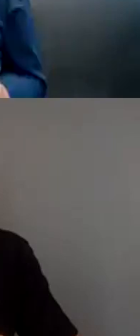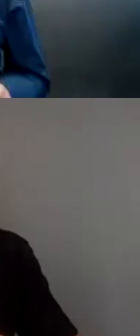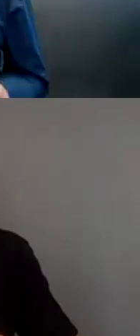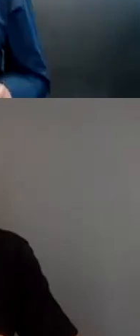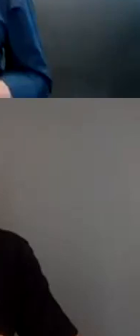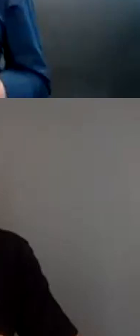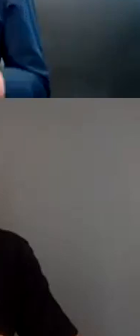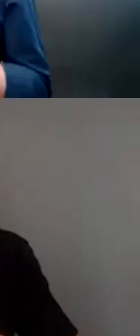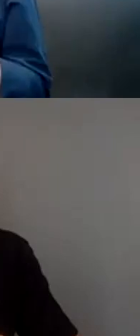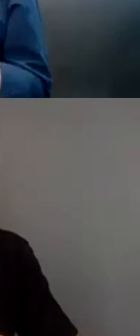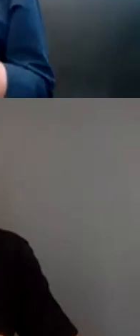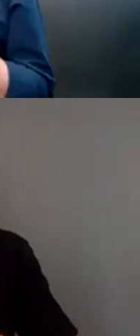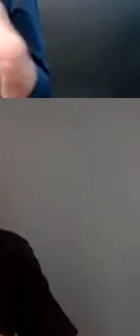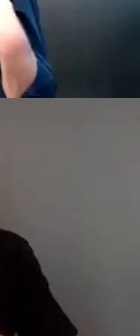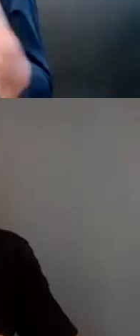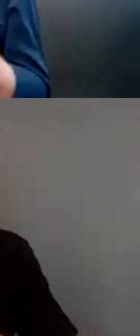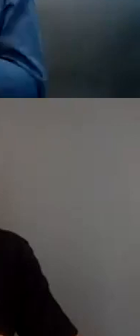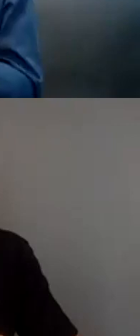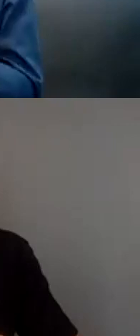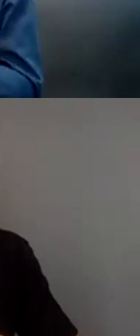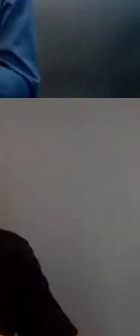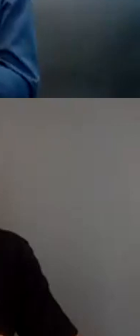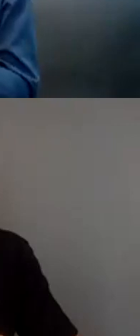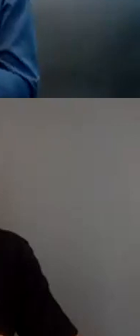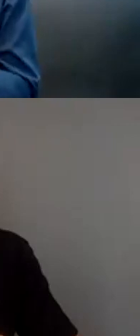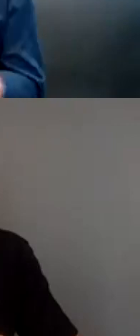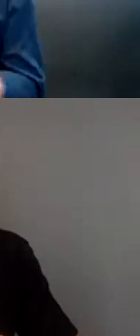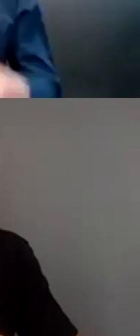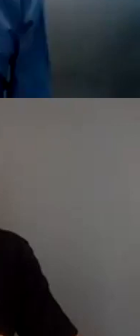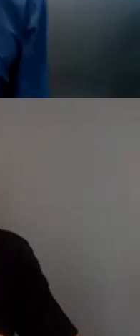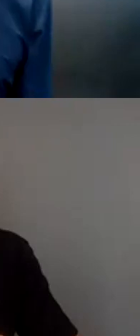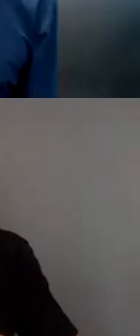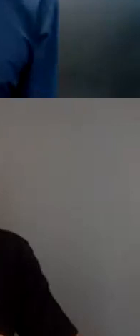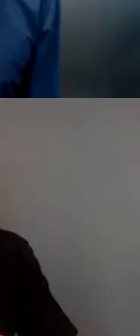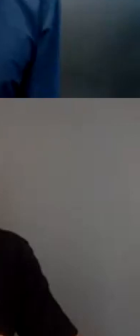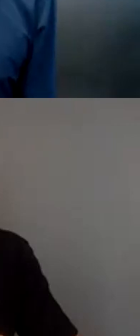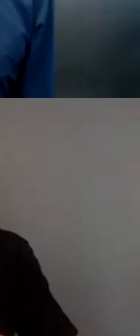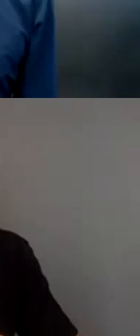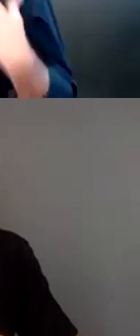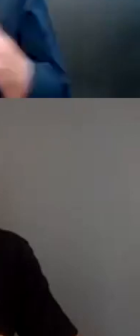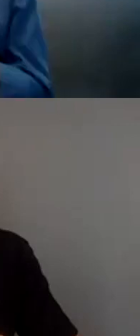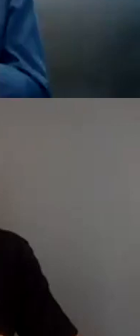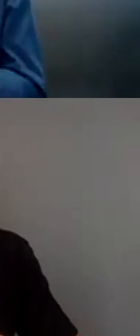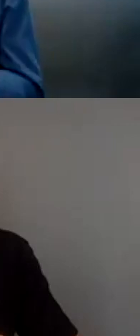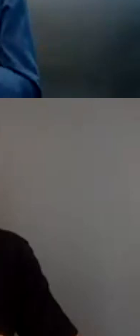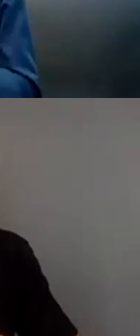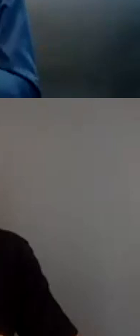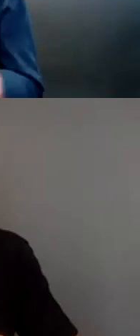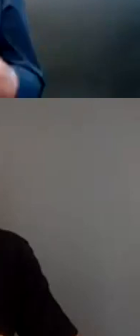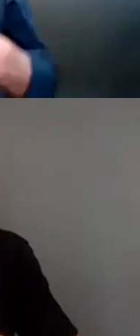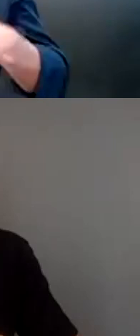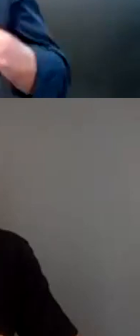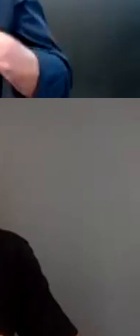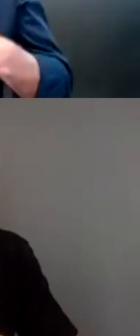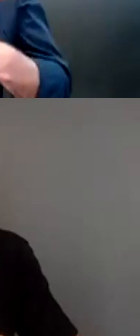important to health policy folks, but also like hospital administrators, primary care clinic managers, and so on.